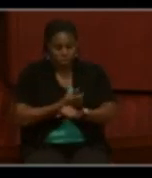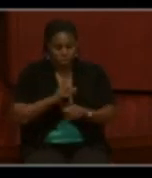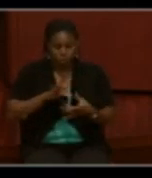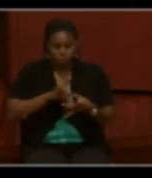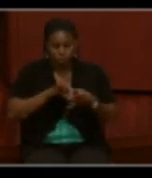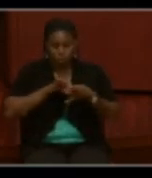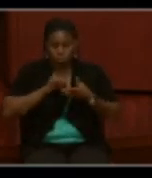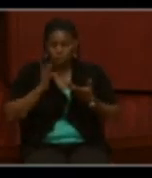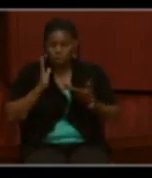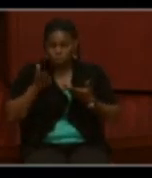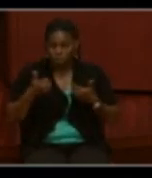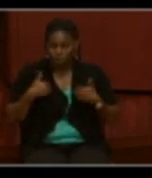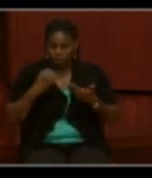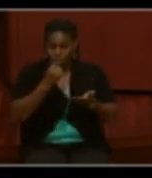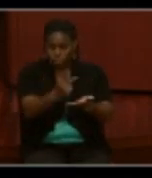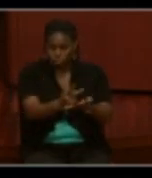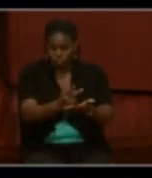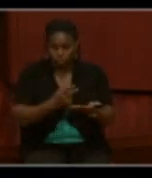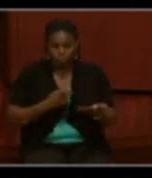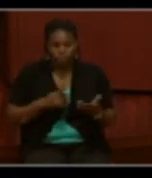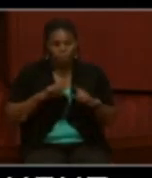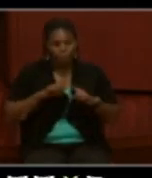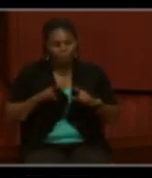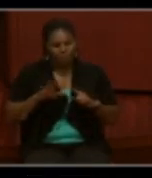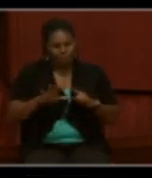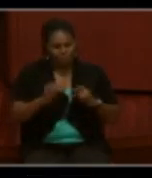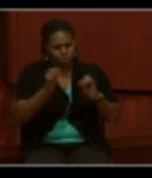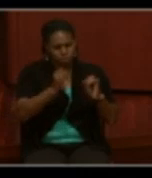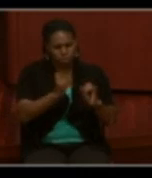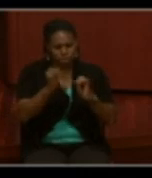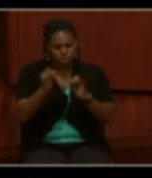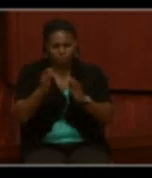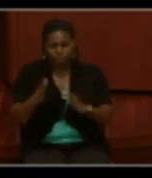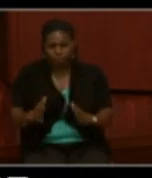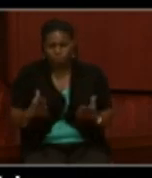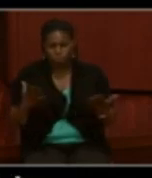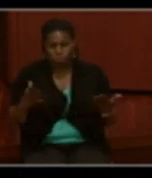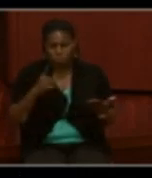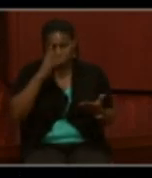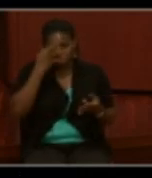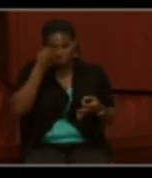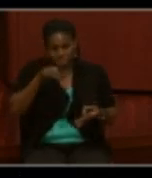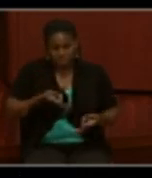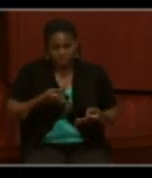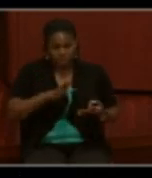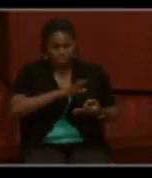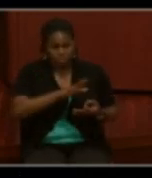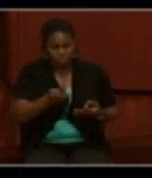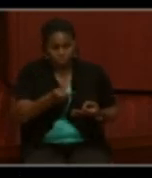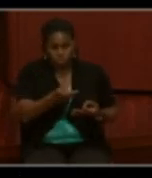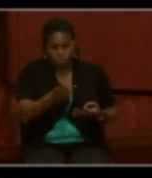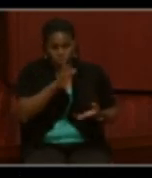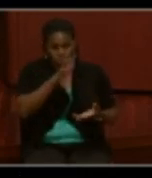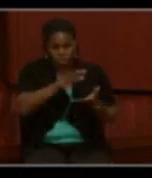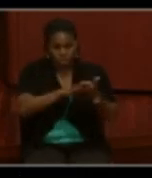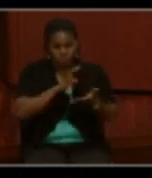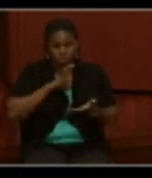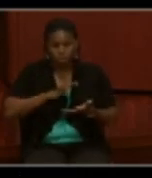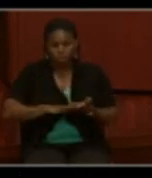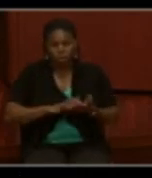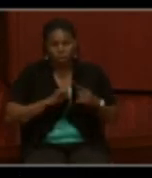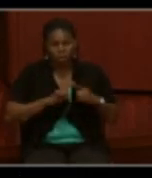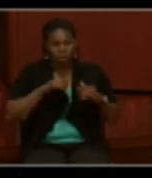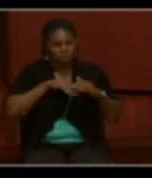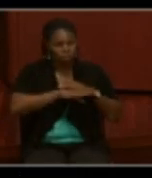so. But these were individuals who considered themselves to be husband and wife, you know, even though they were